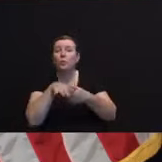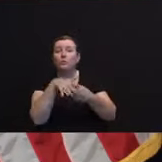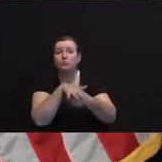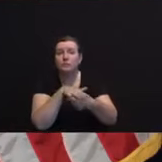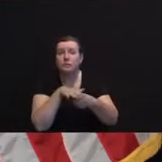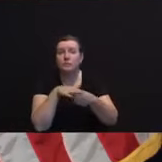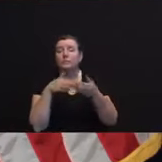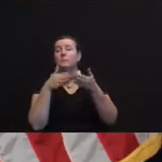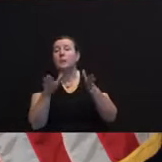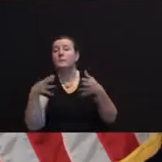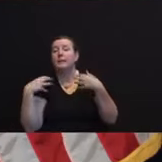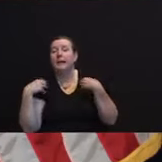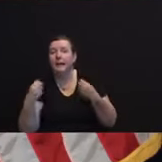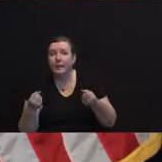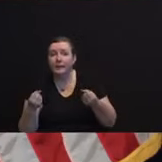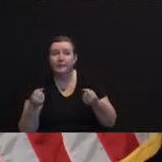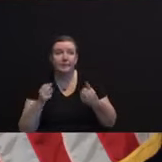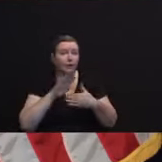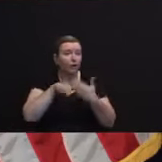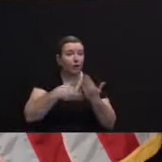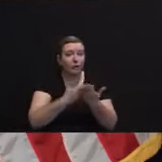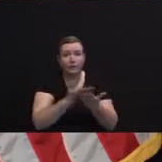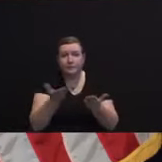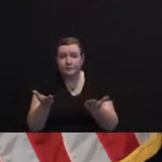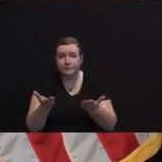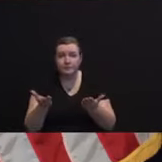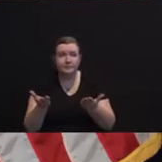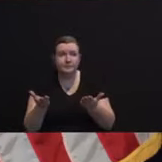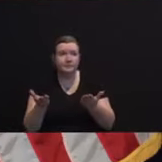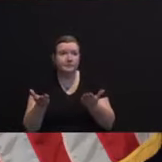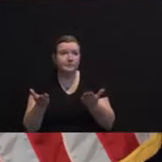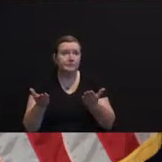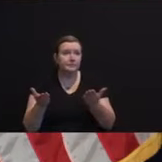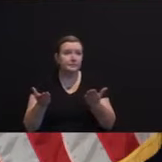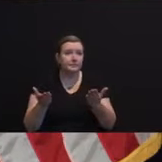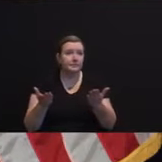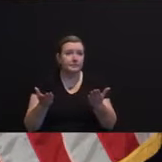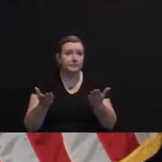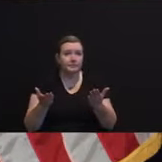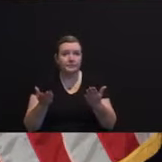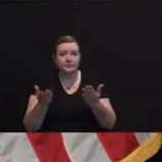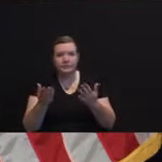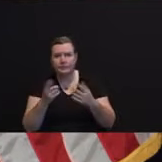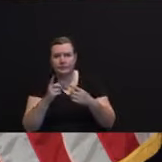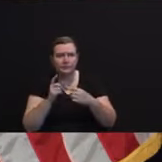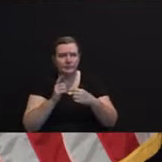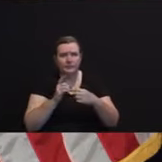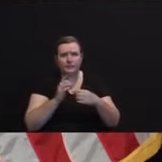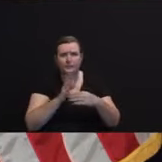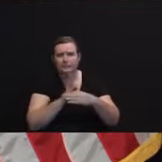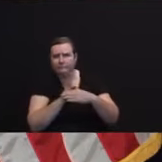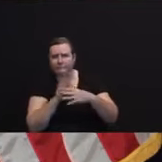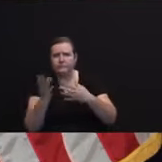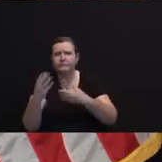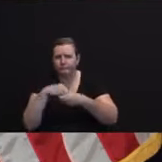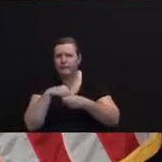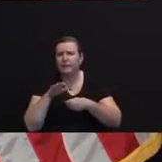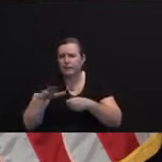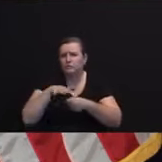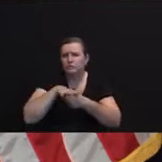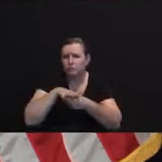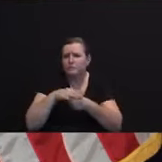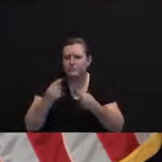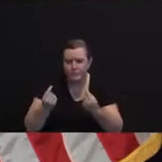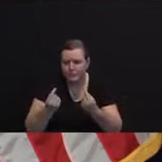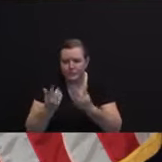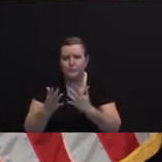these activity levels in their particular area, and they, make the decisions according to, some suggestions about